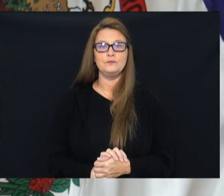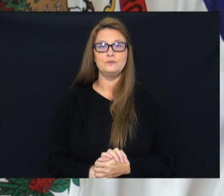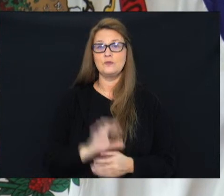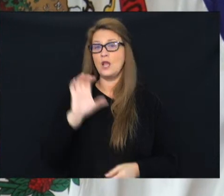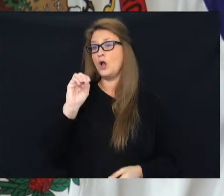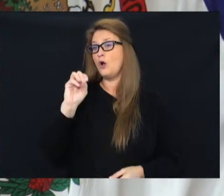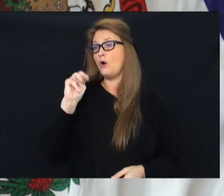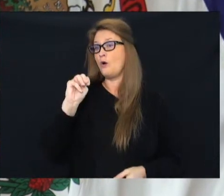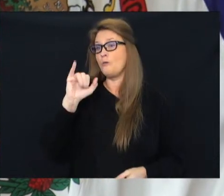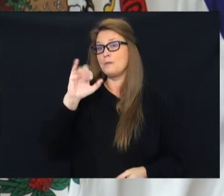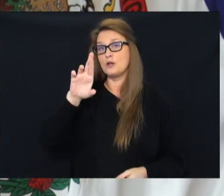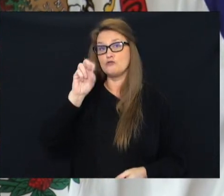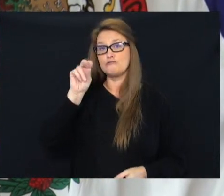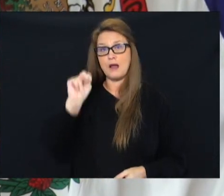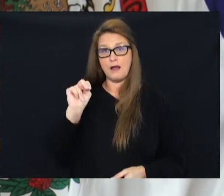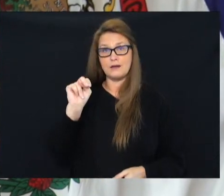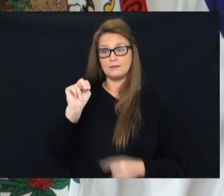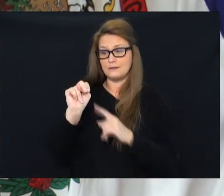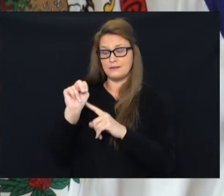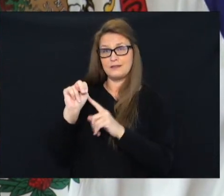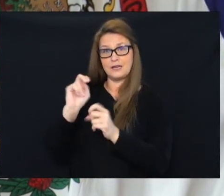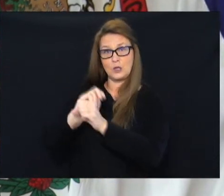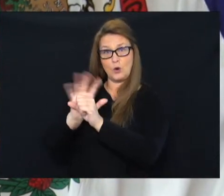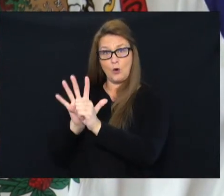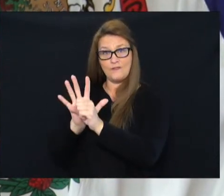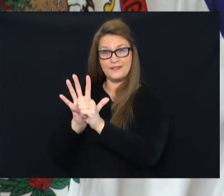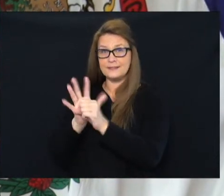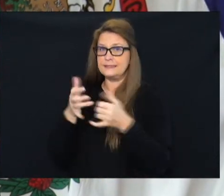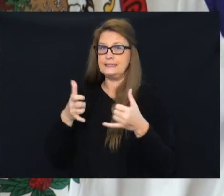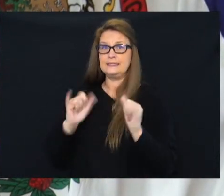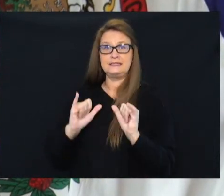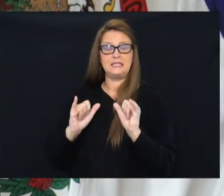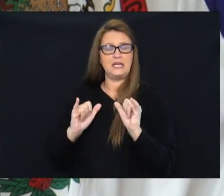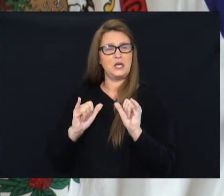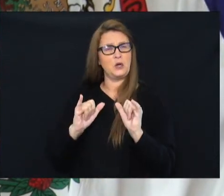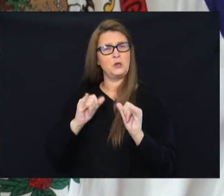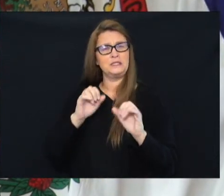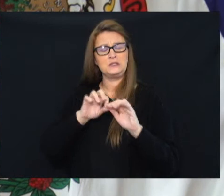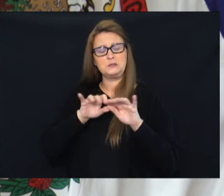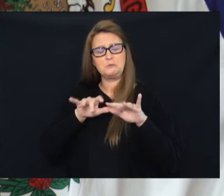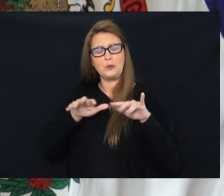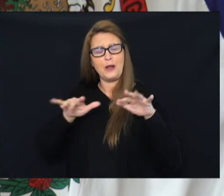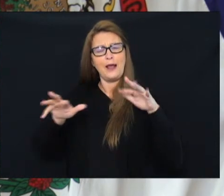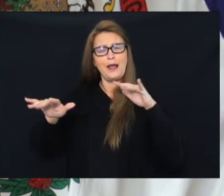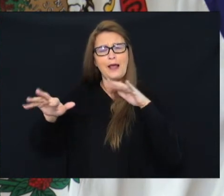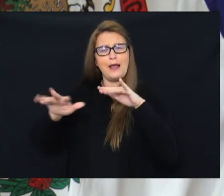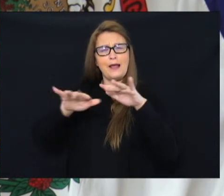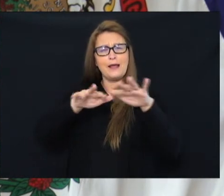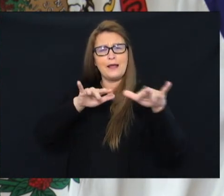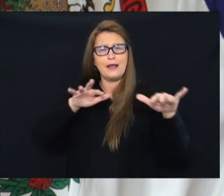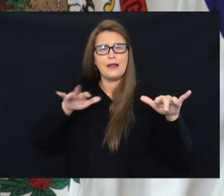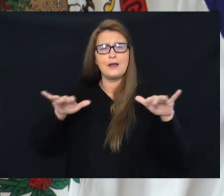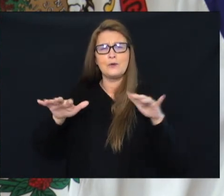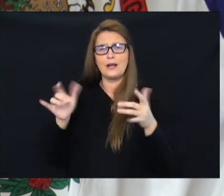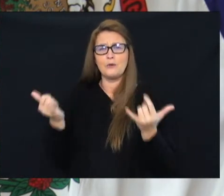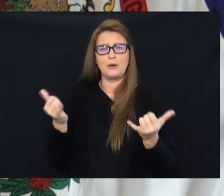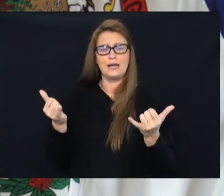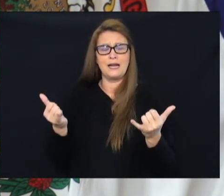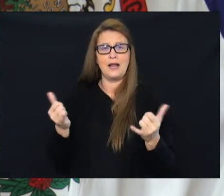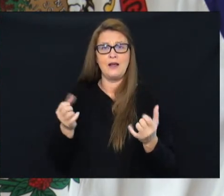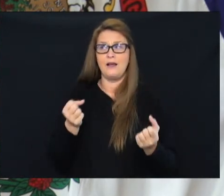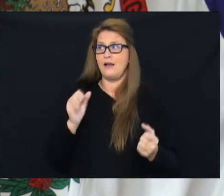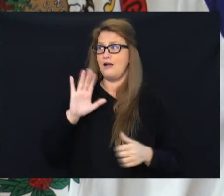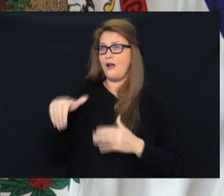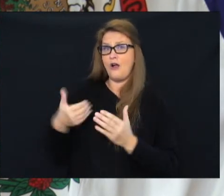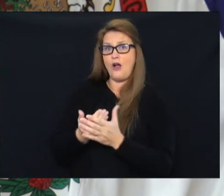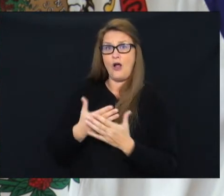Omicron still continues to run rampant for all practical purposes. All the testing and everything they did with me, they think